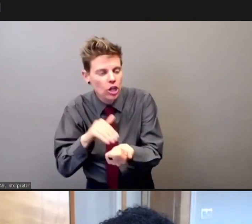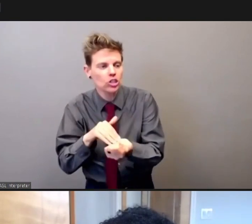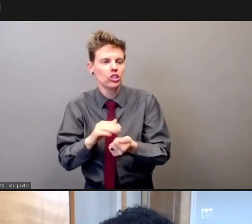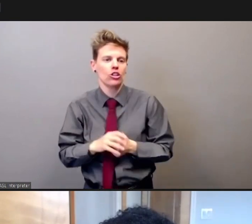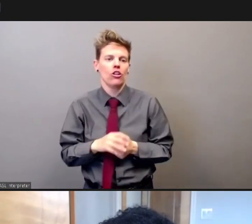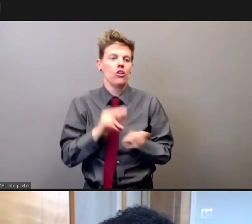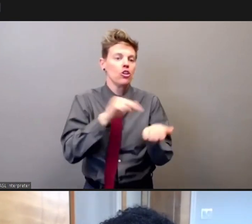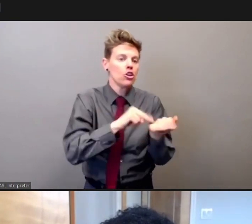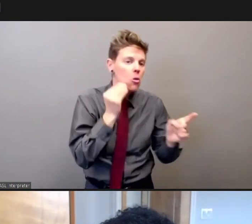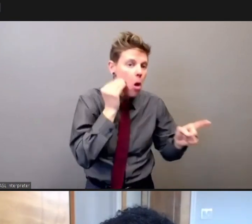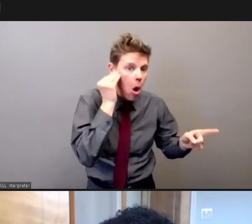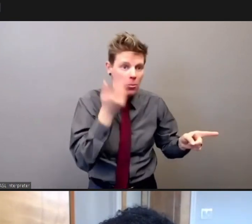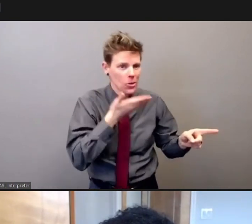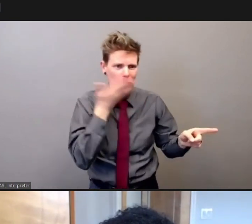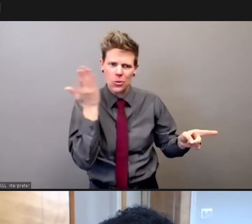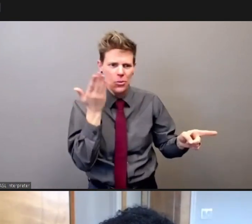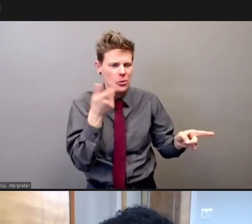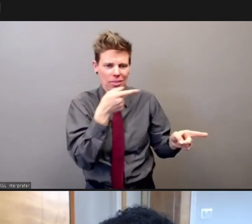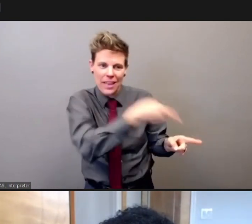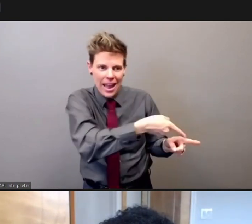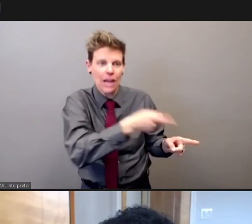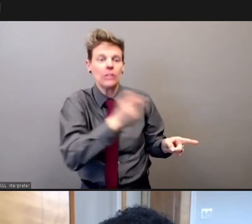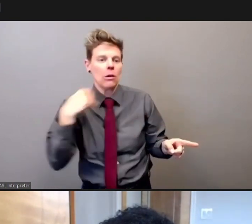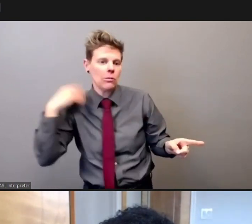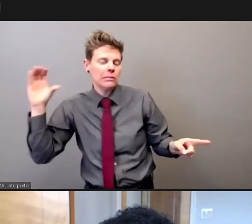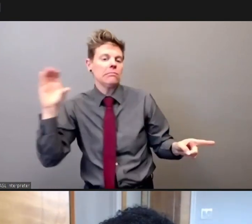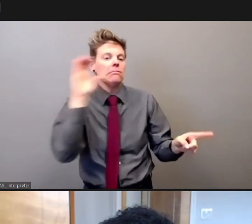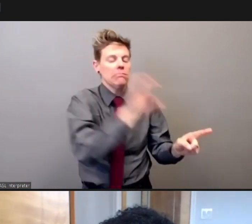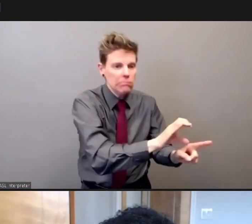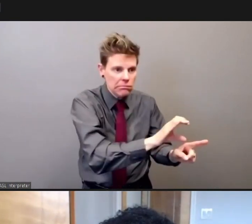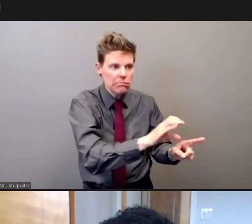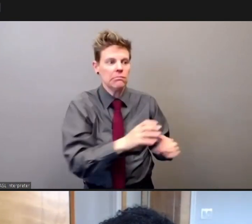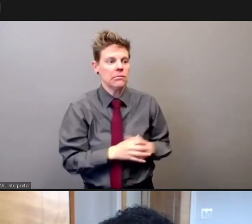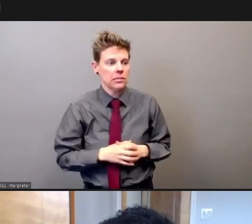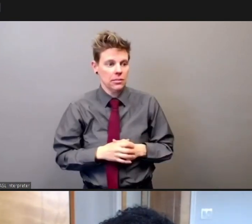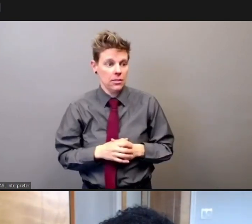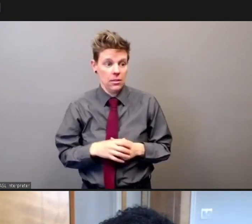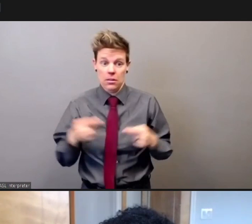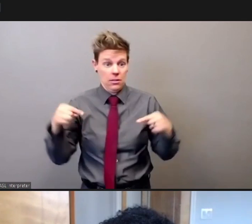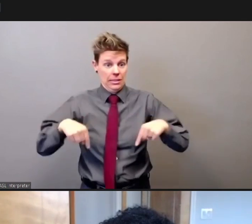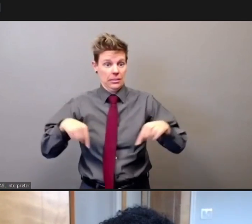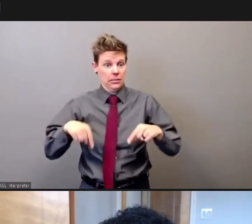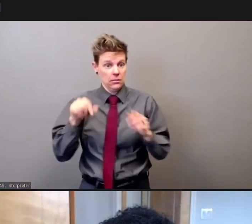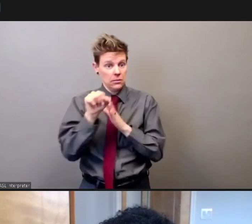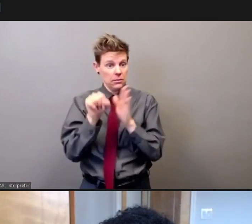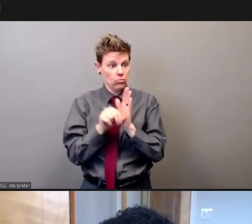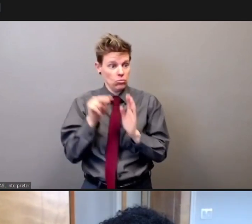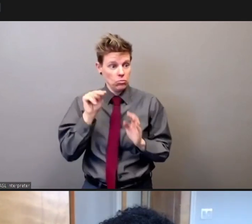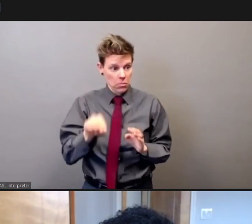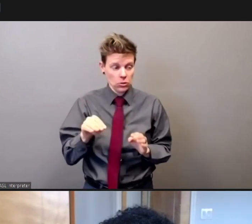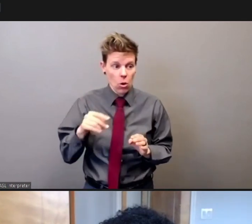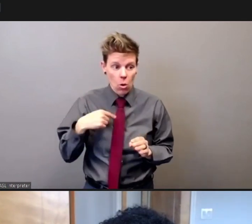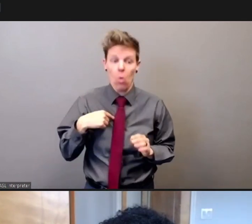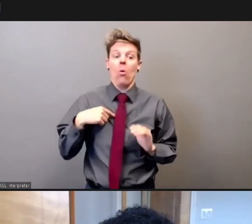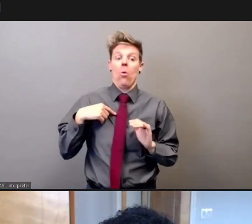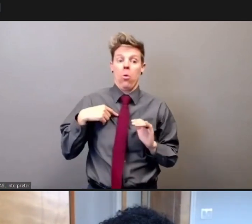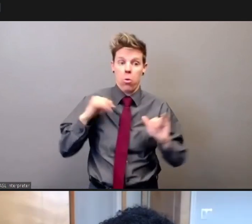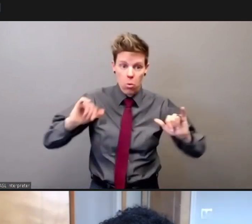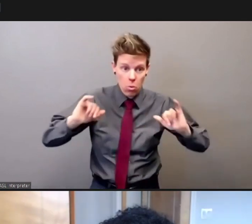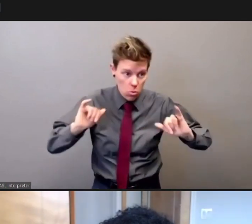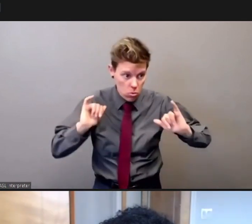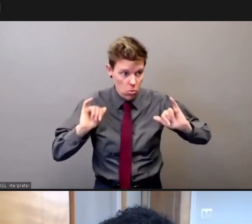vaccinated effectively, nor did the staff. That didn't happen here because we got a heads up by local bodies of government